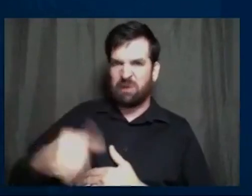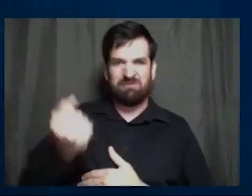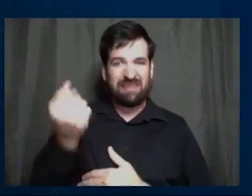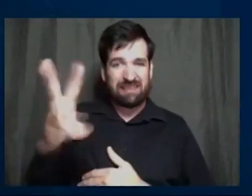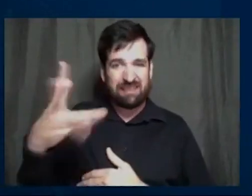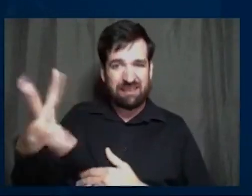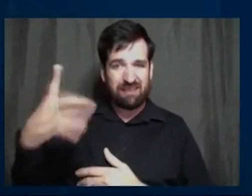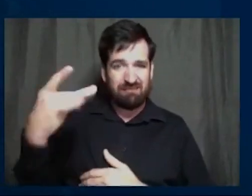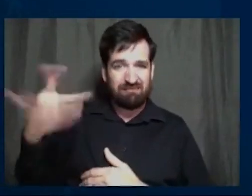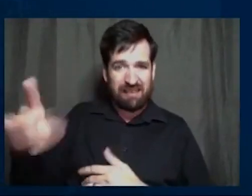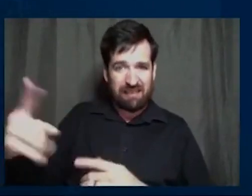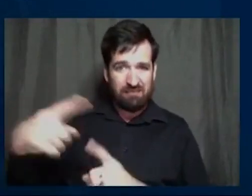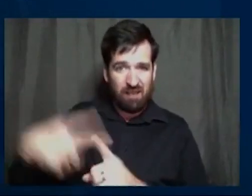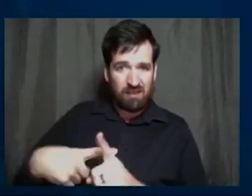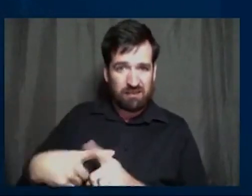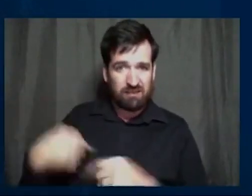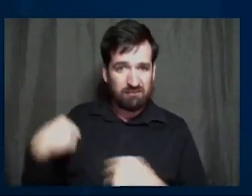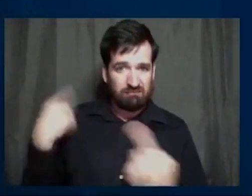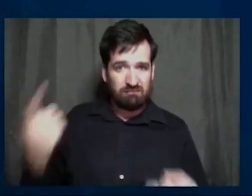now.